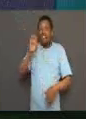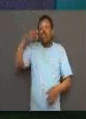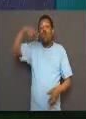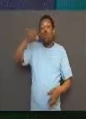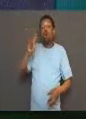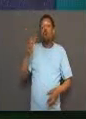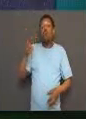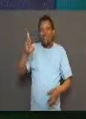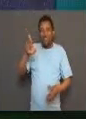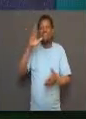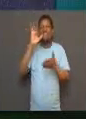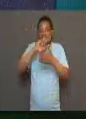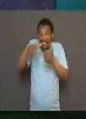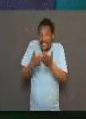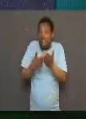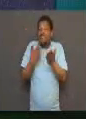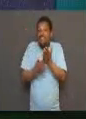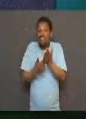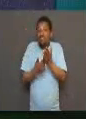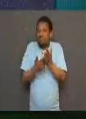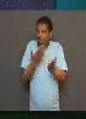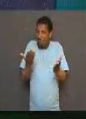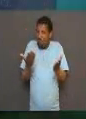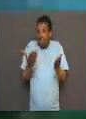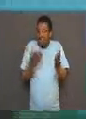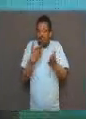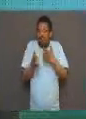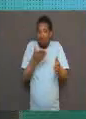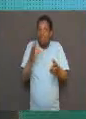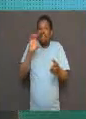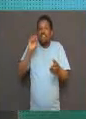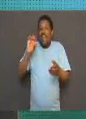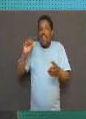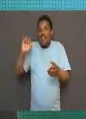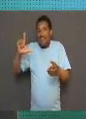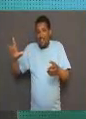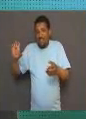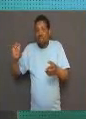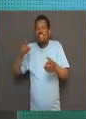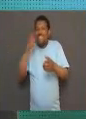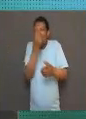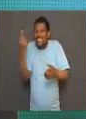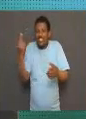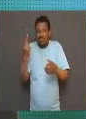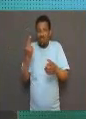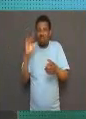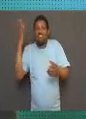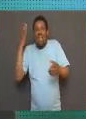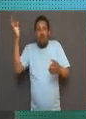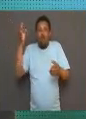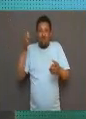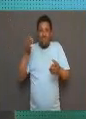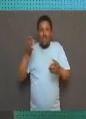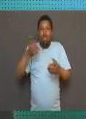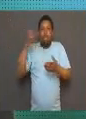are thus truest to scale. Each type of map projection